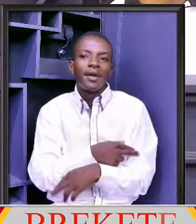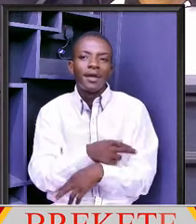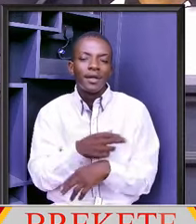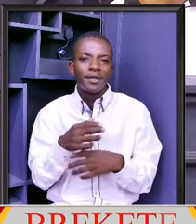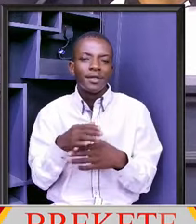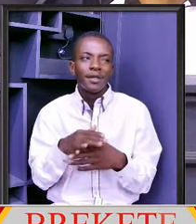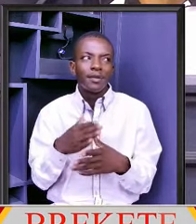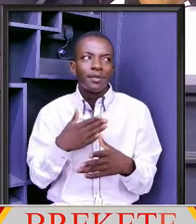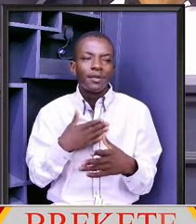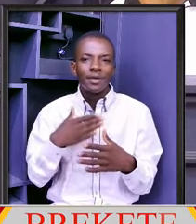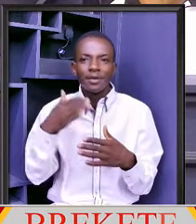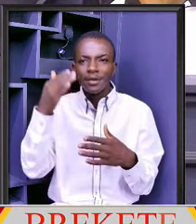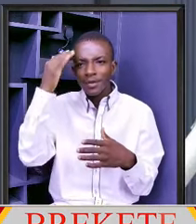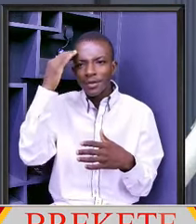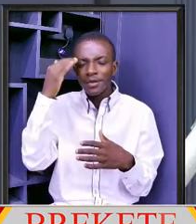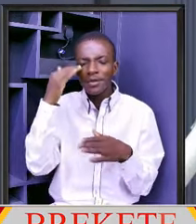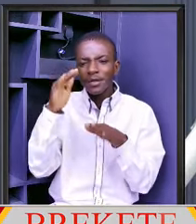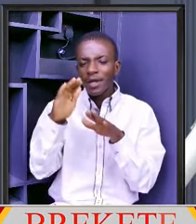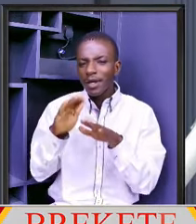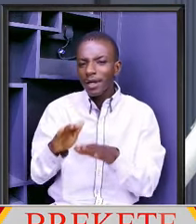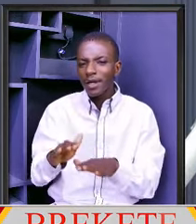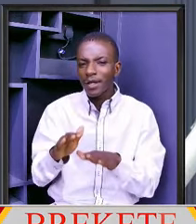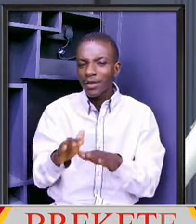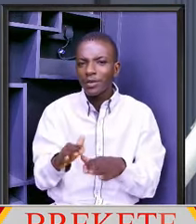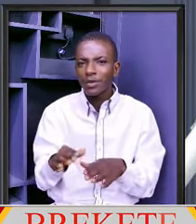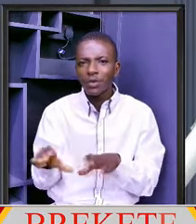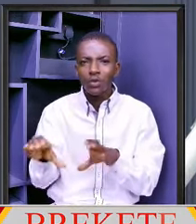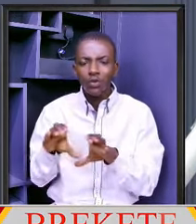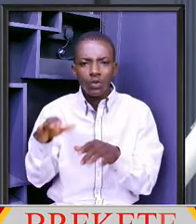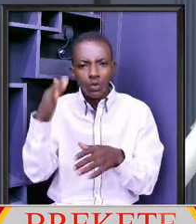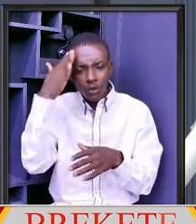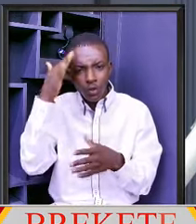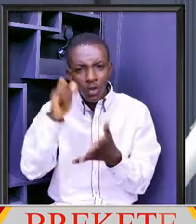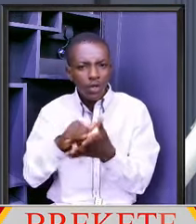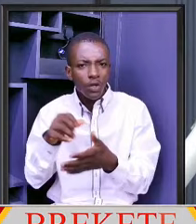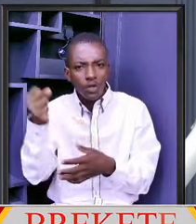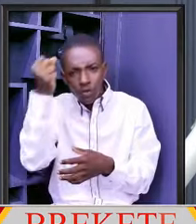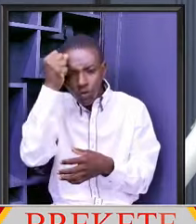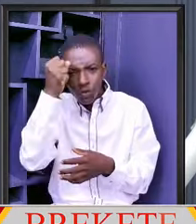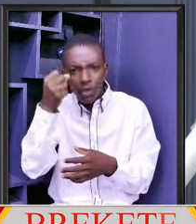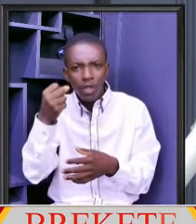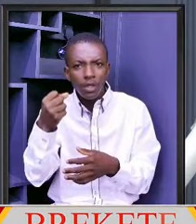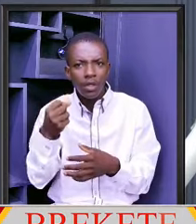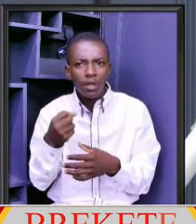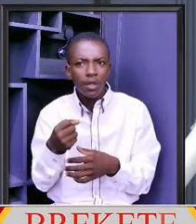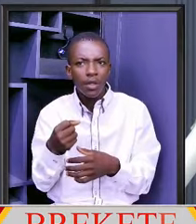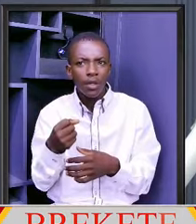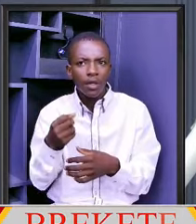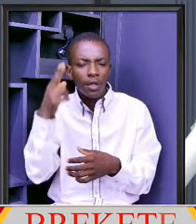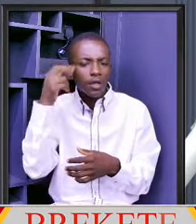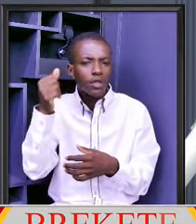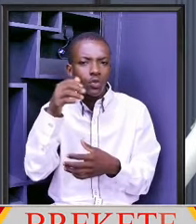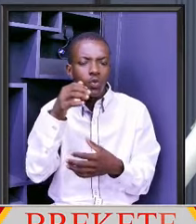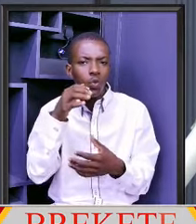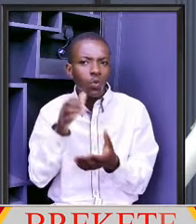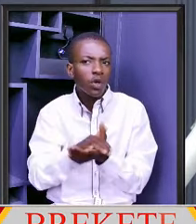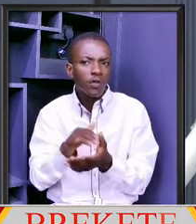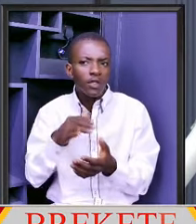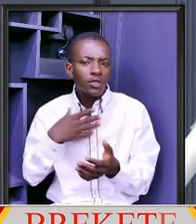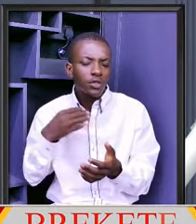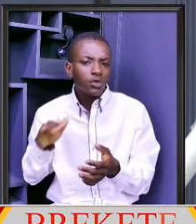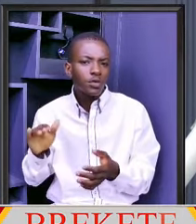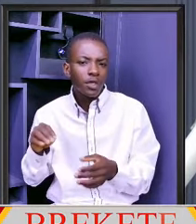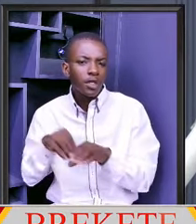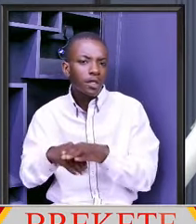So my mental state they calm. He said, "Do you know that you are stupid?" In wife and children they there inside the motor.